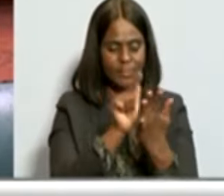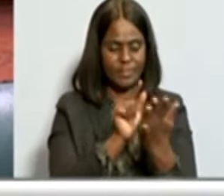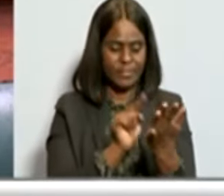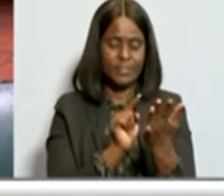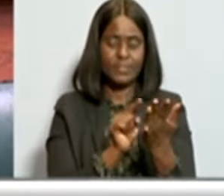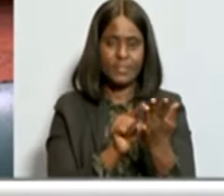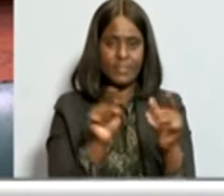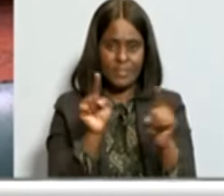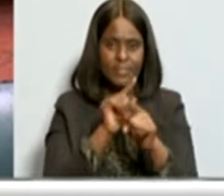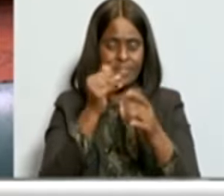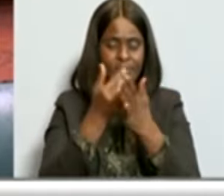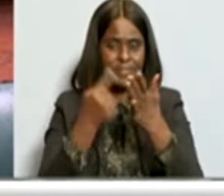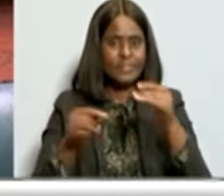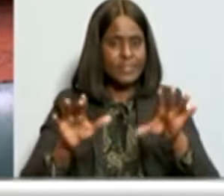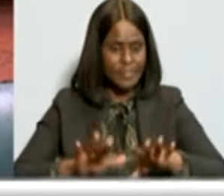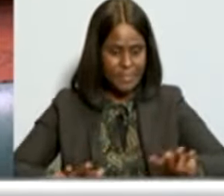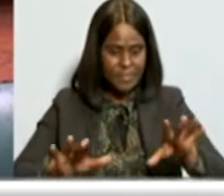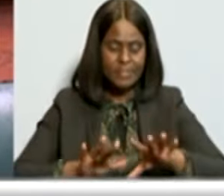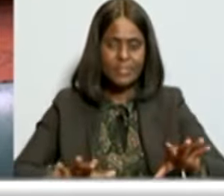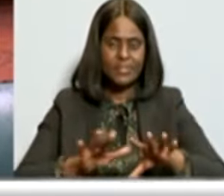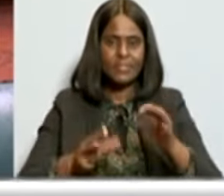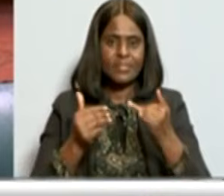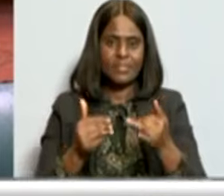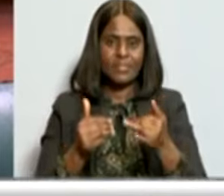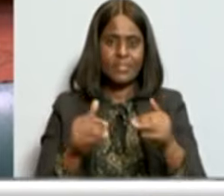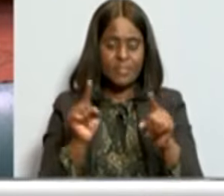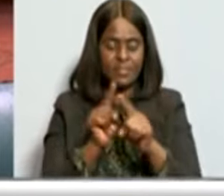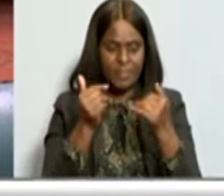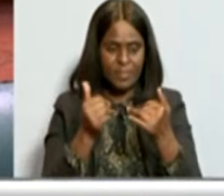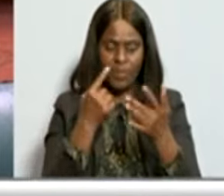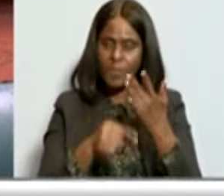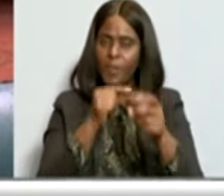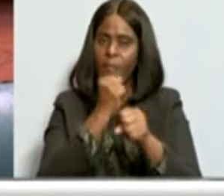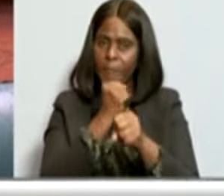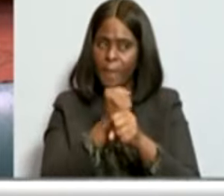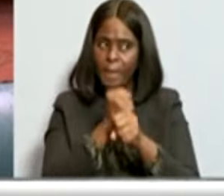are presently being worked out